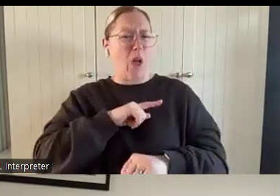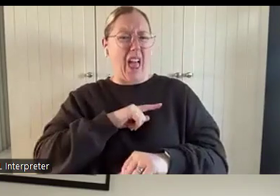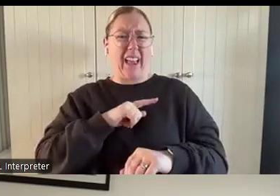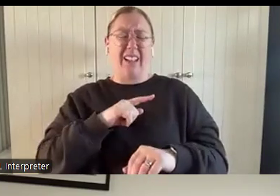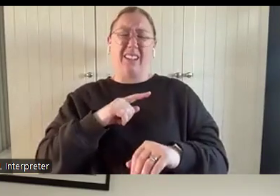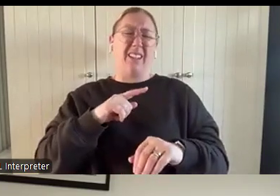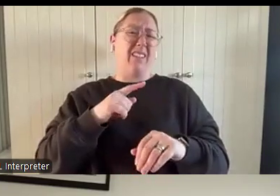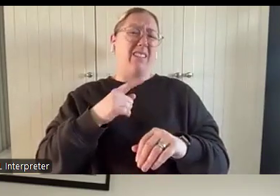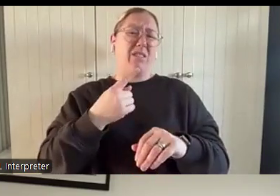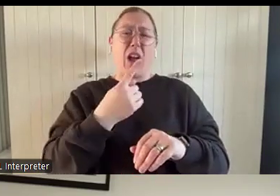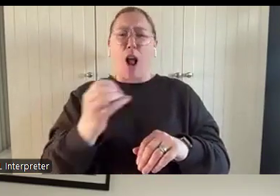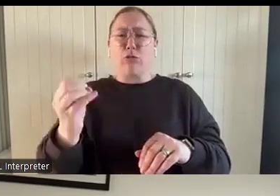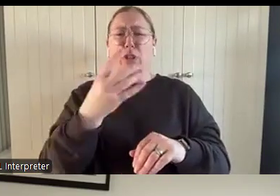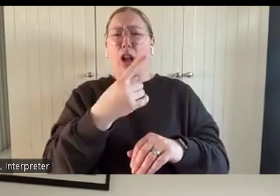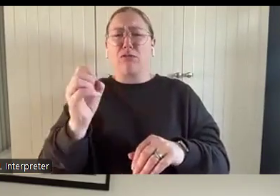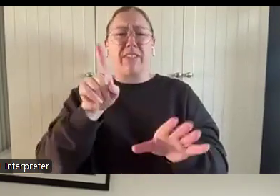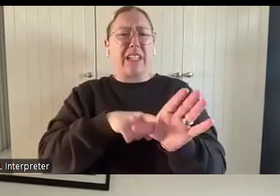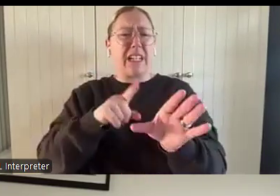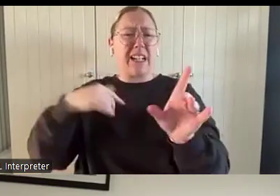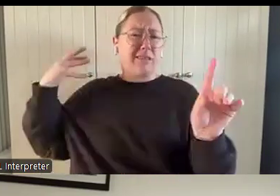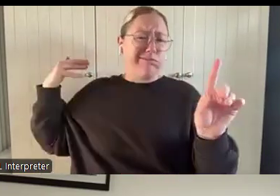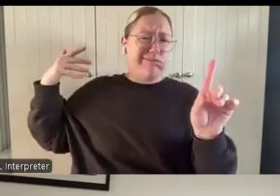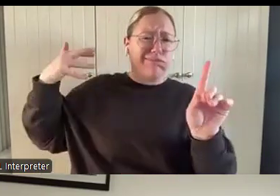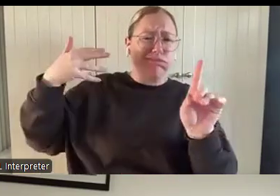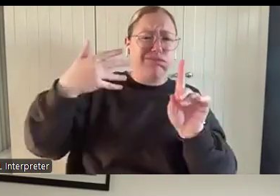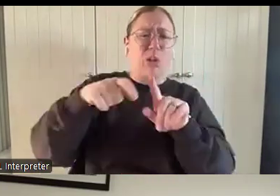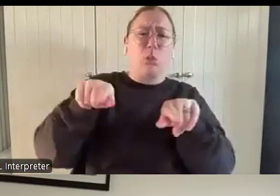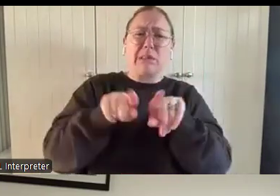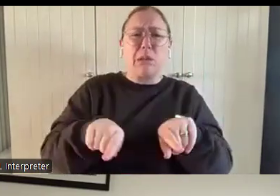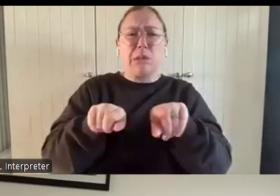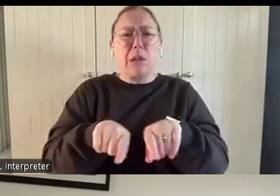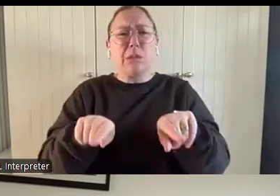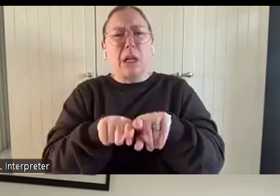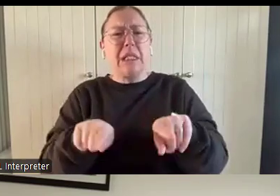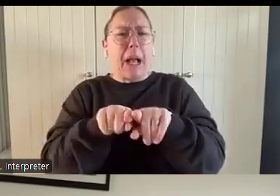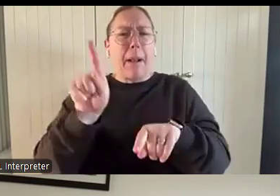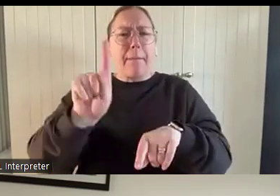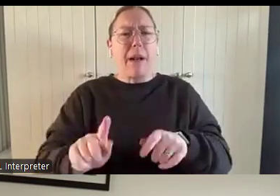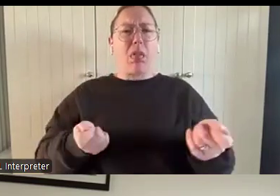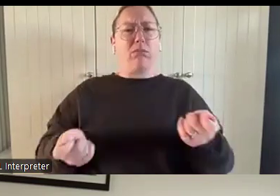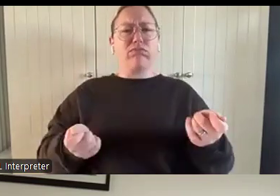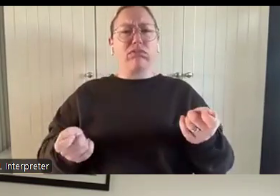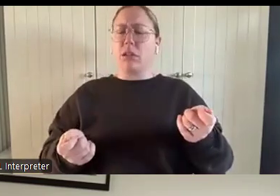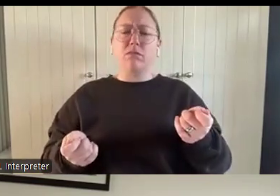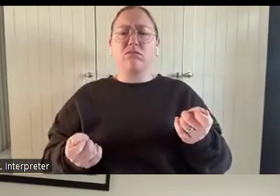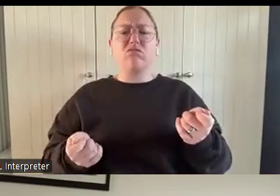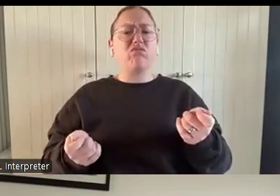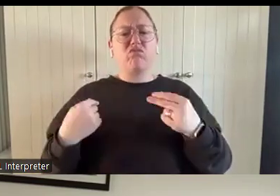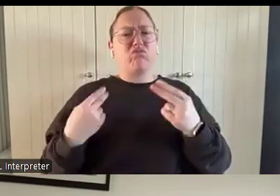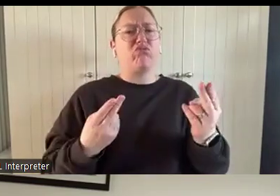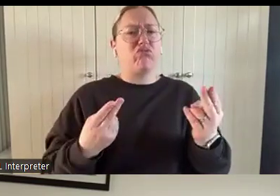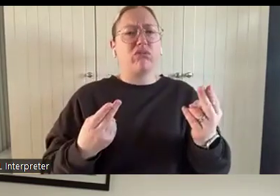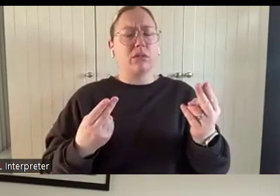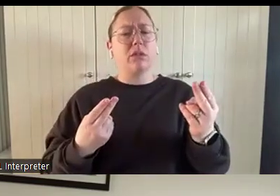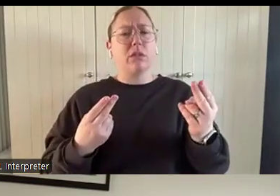organized and regulated. And I think there might be a role for that. I mean, at the elite level, but at grassroots level, there's no